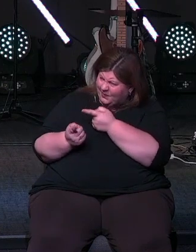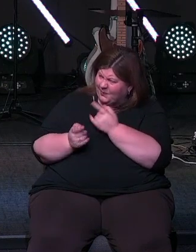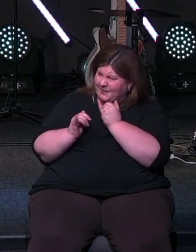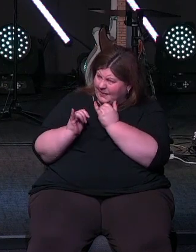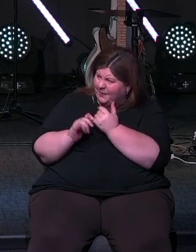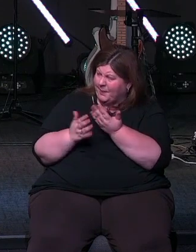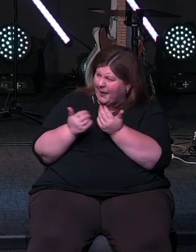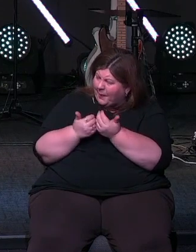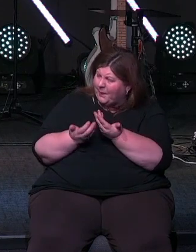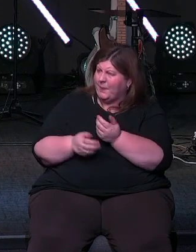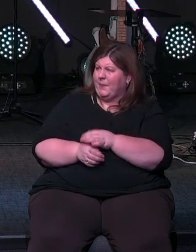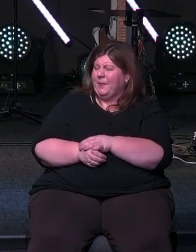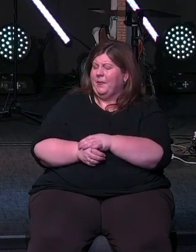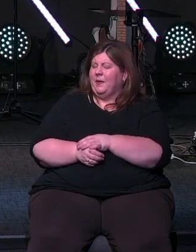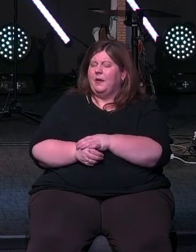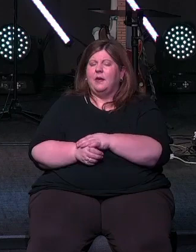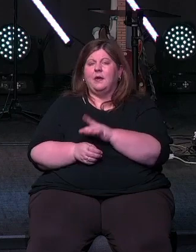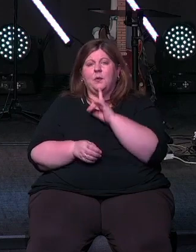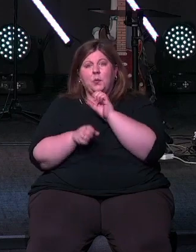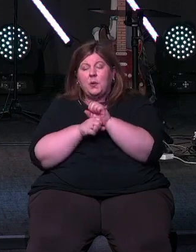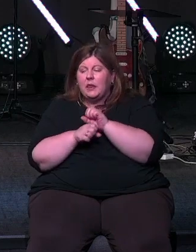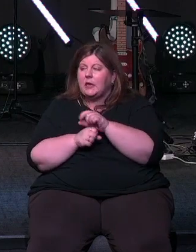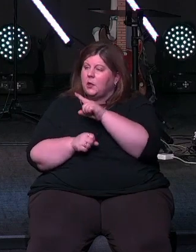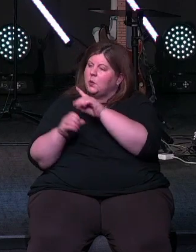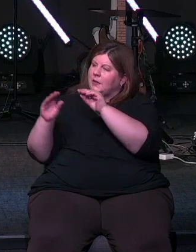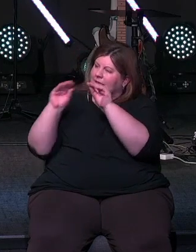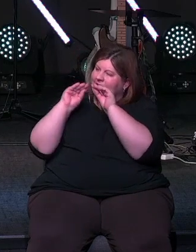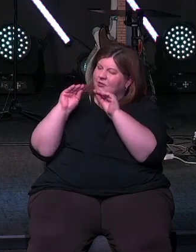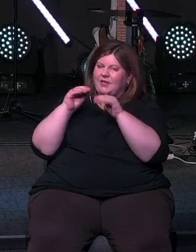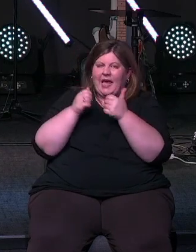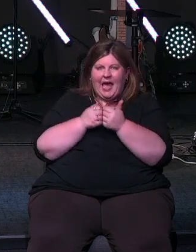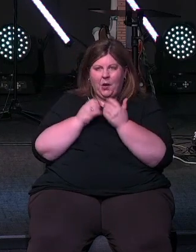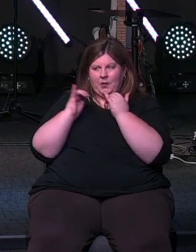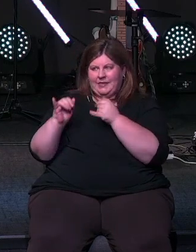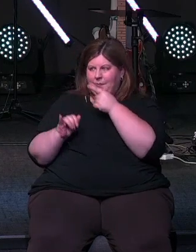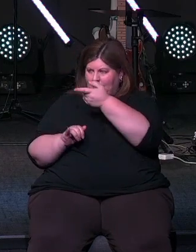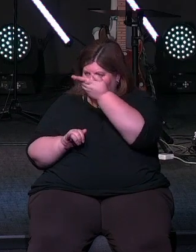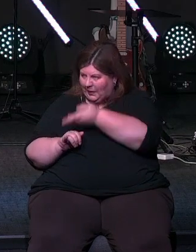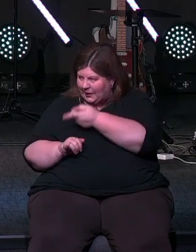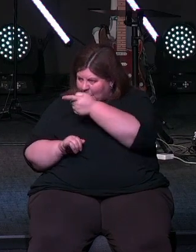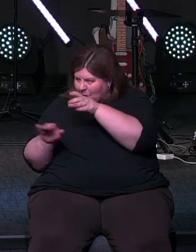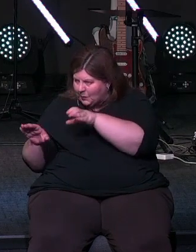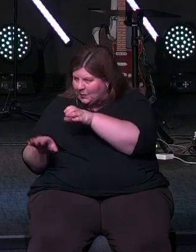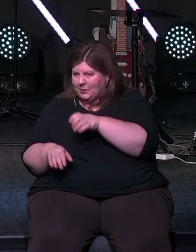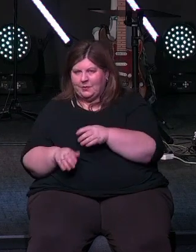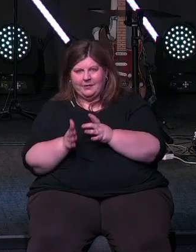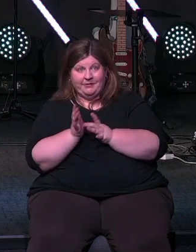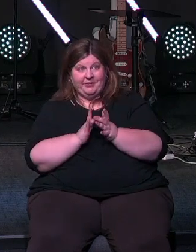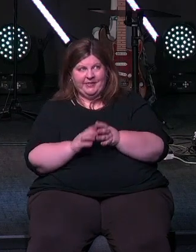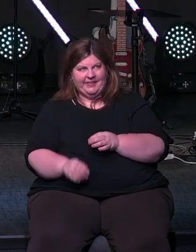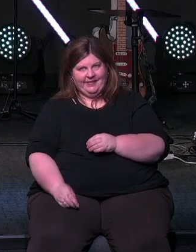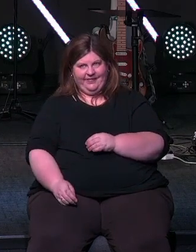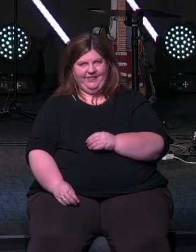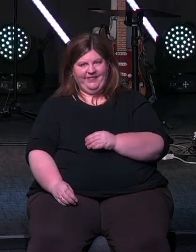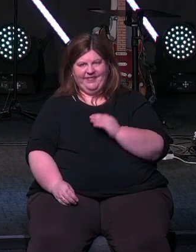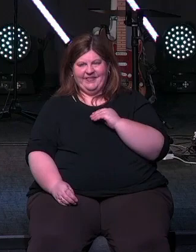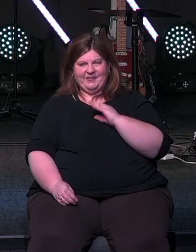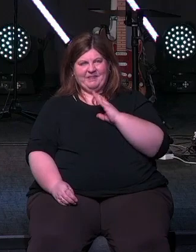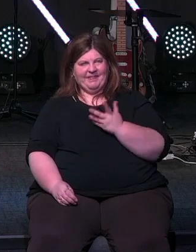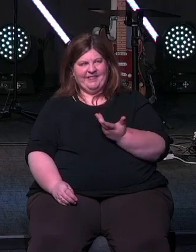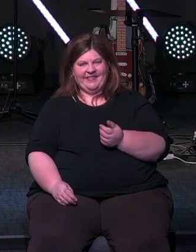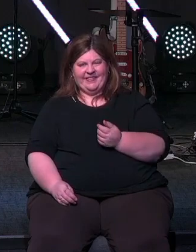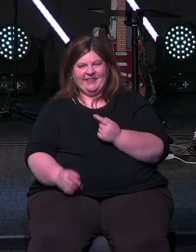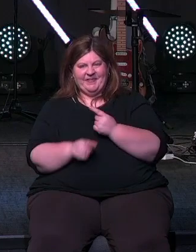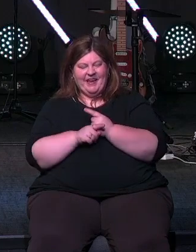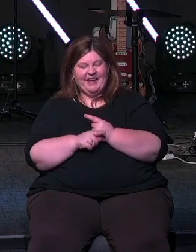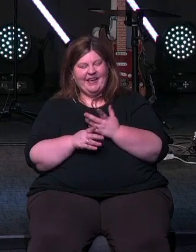pray? Can you actually teach us how to do what you do?" And Jesus, right, you can imagine him smiling.